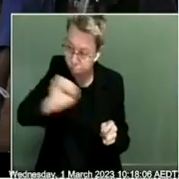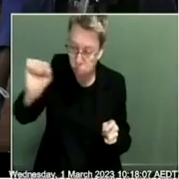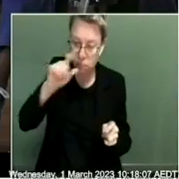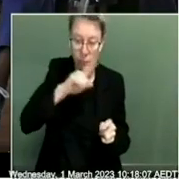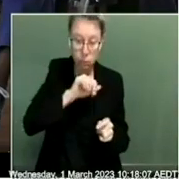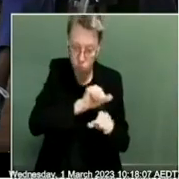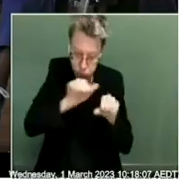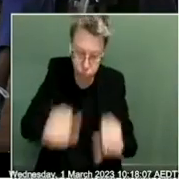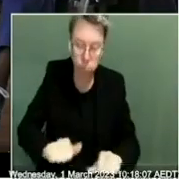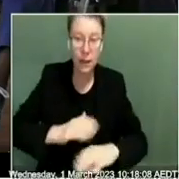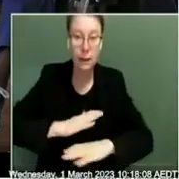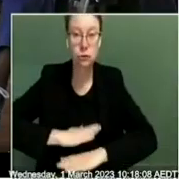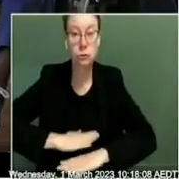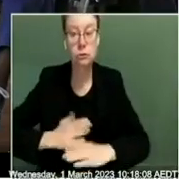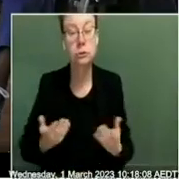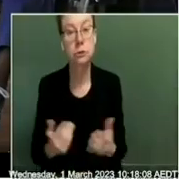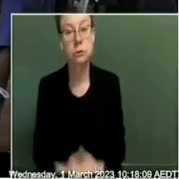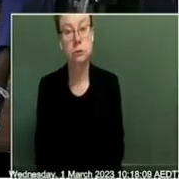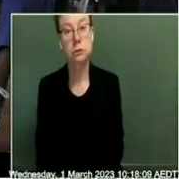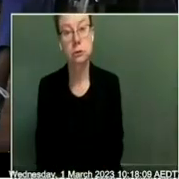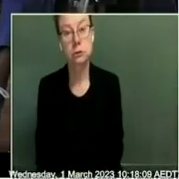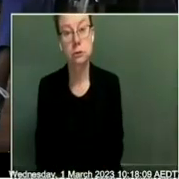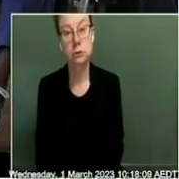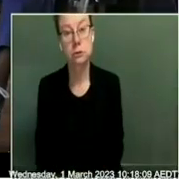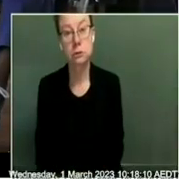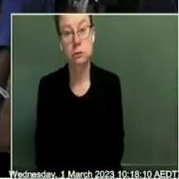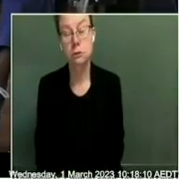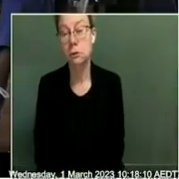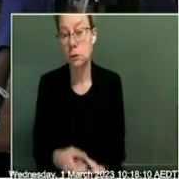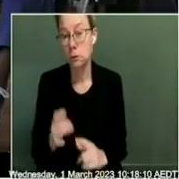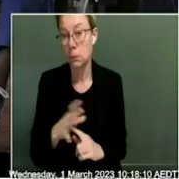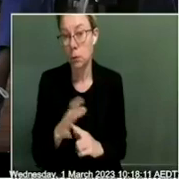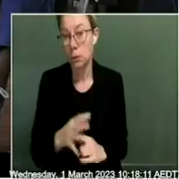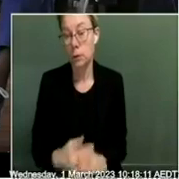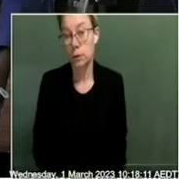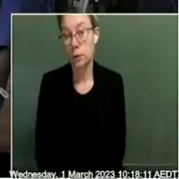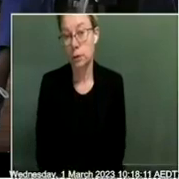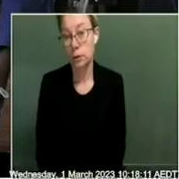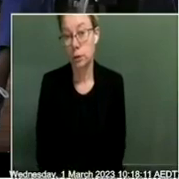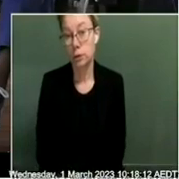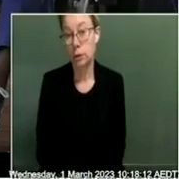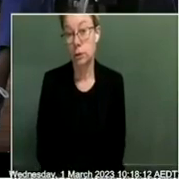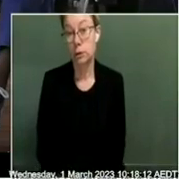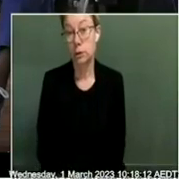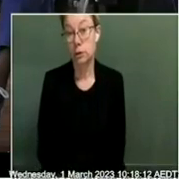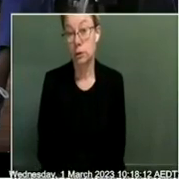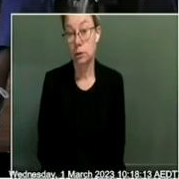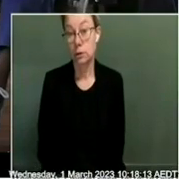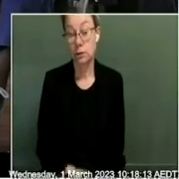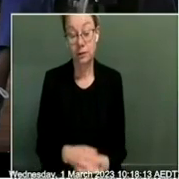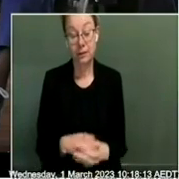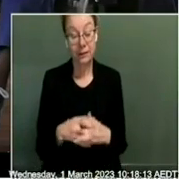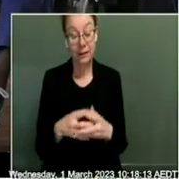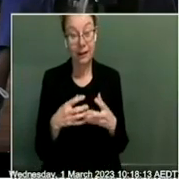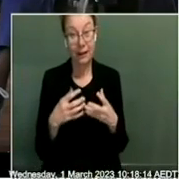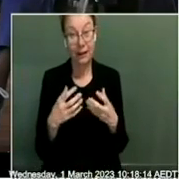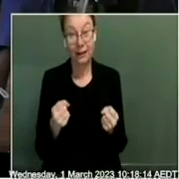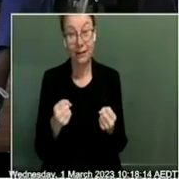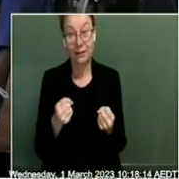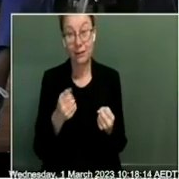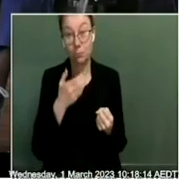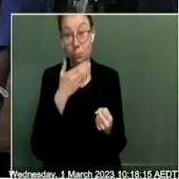You know, it's really important, but to have to live this beautiful life, you know, they lived off the land, you know, we're talking